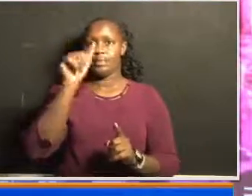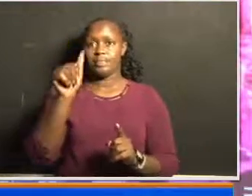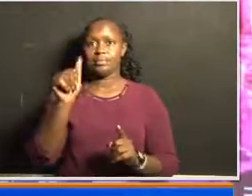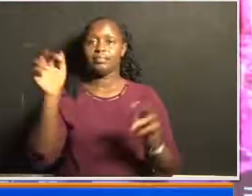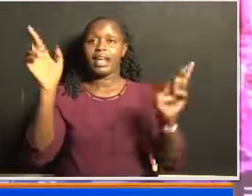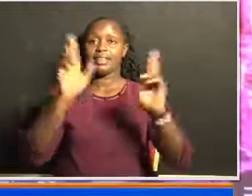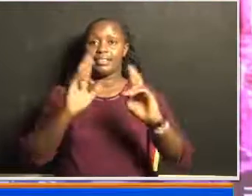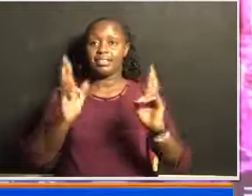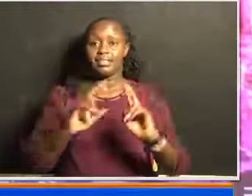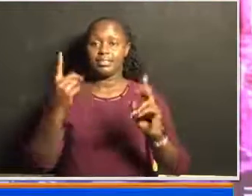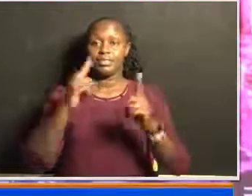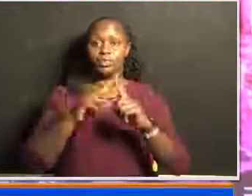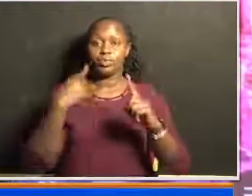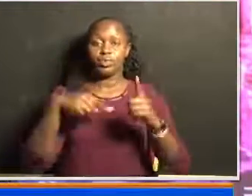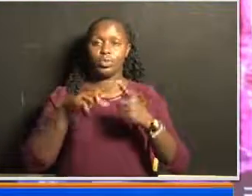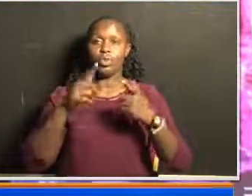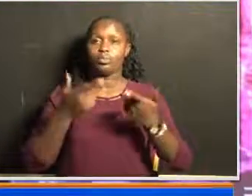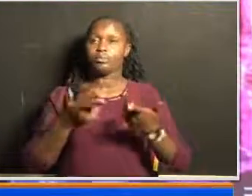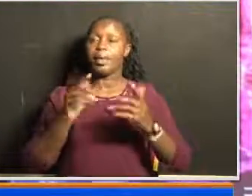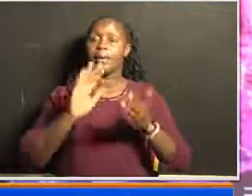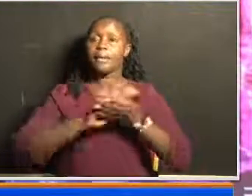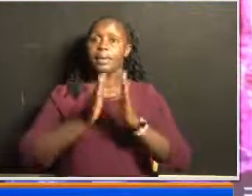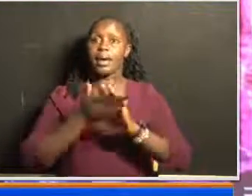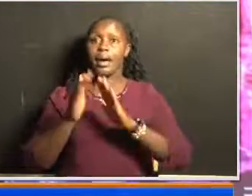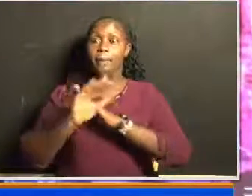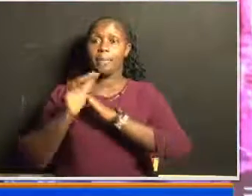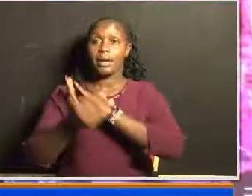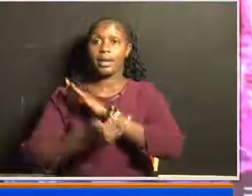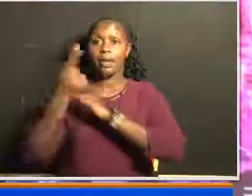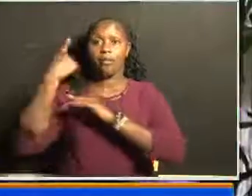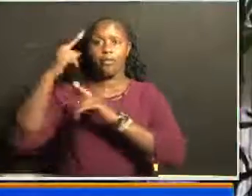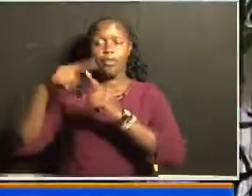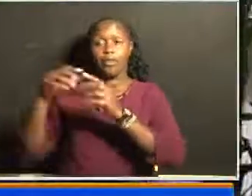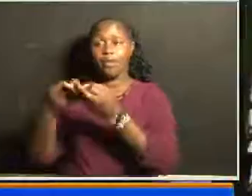infertility. Our reporter Chichi Josephine has covered her inspiring story.